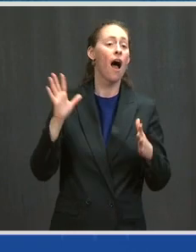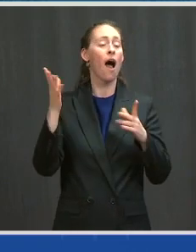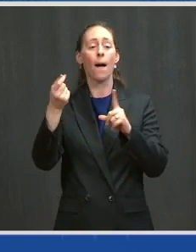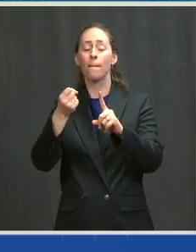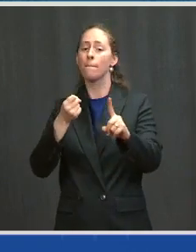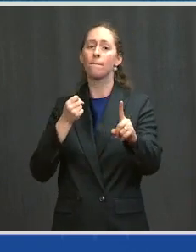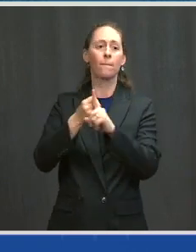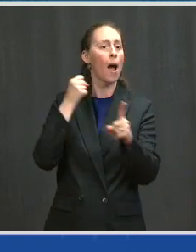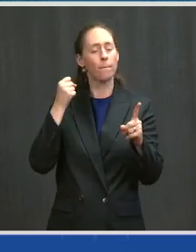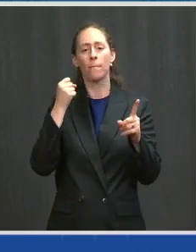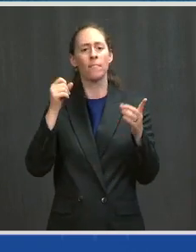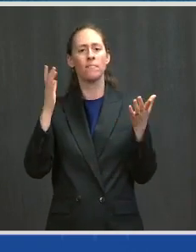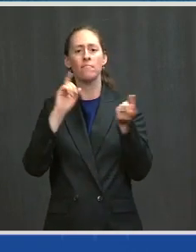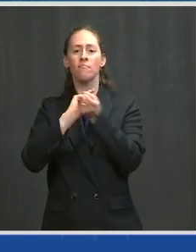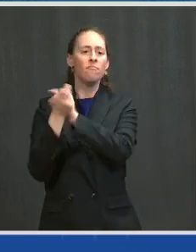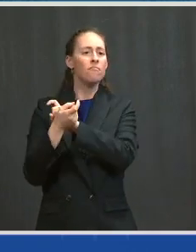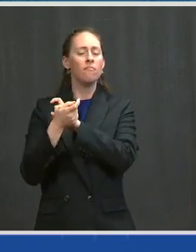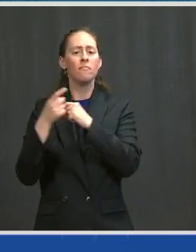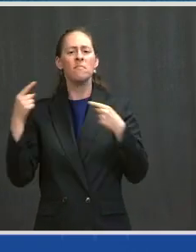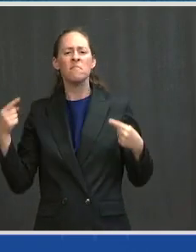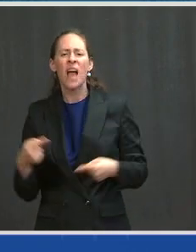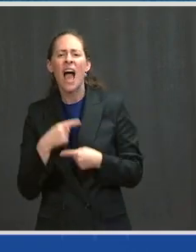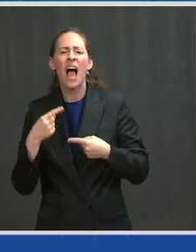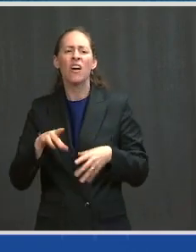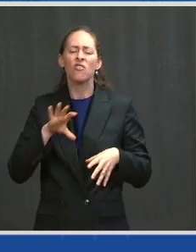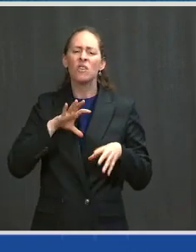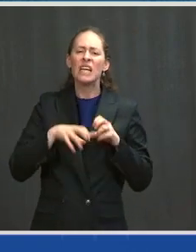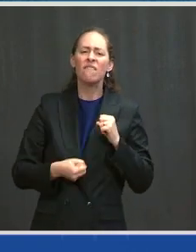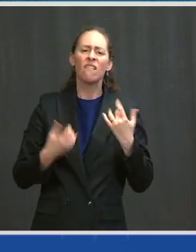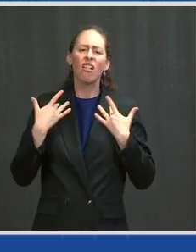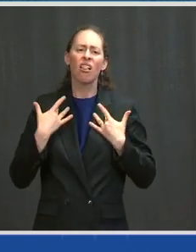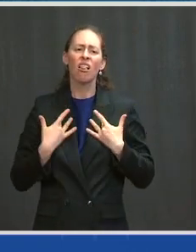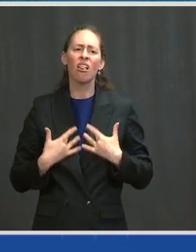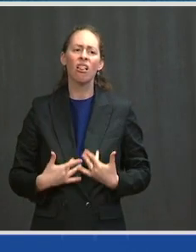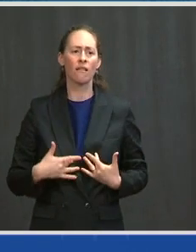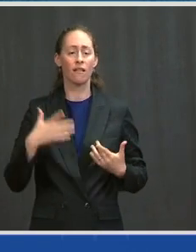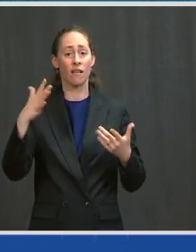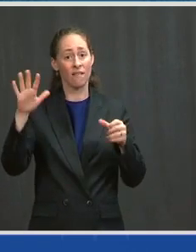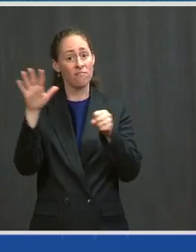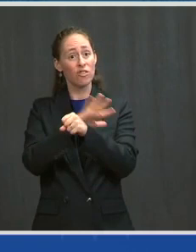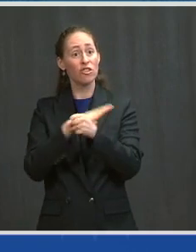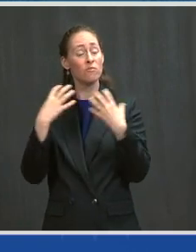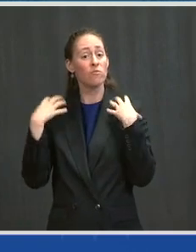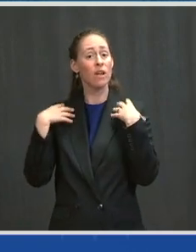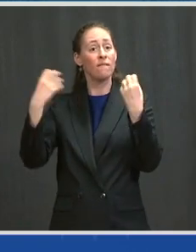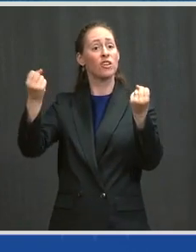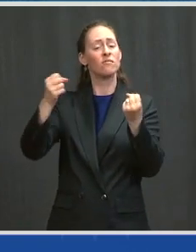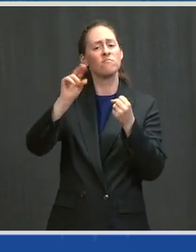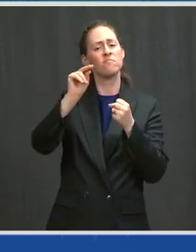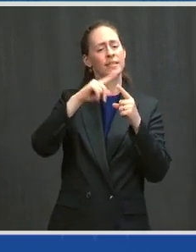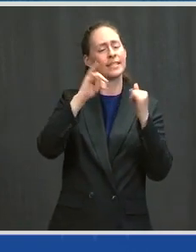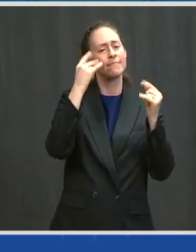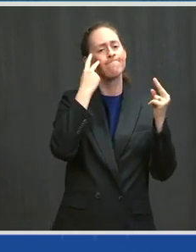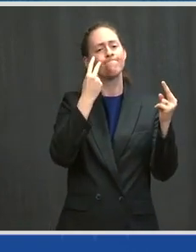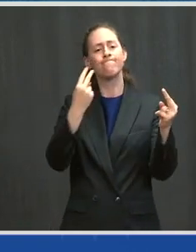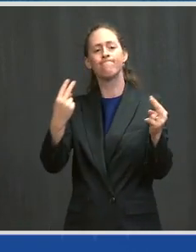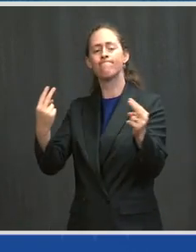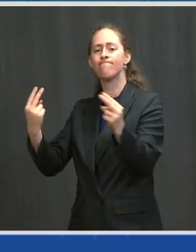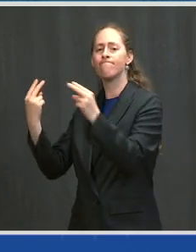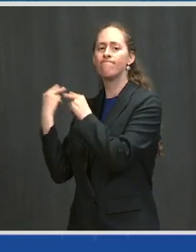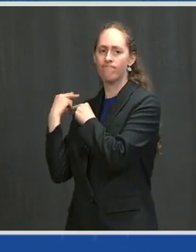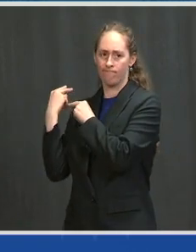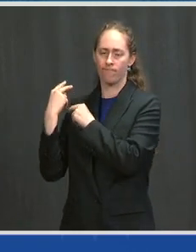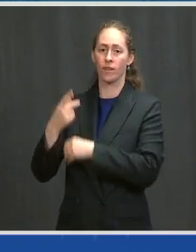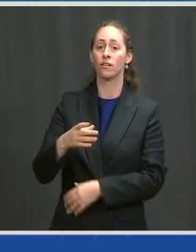recover, but we'll remember. And what we're going to do is what the members of Congress here did, and